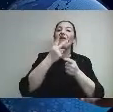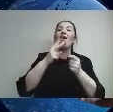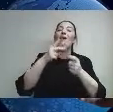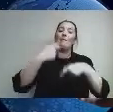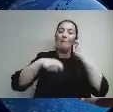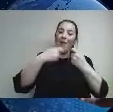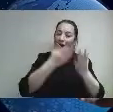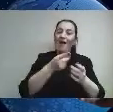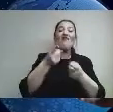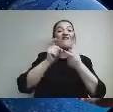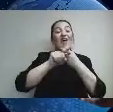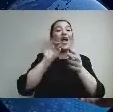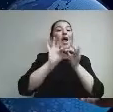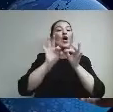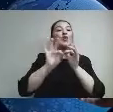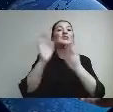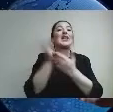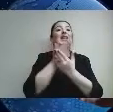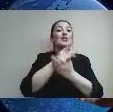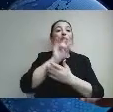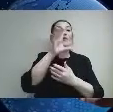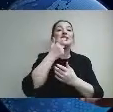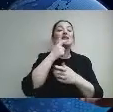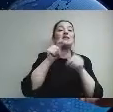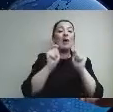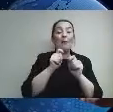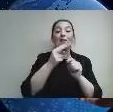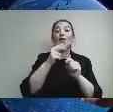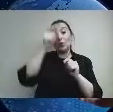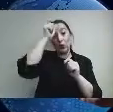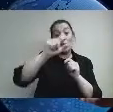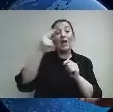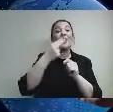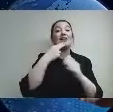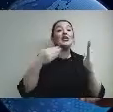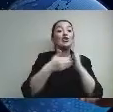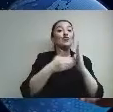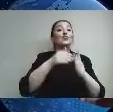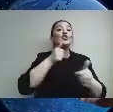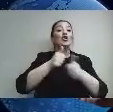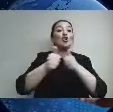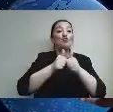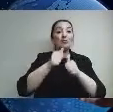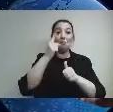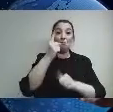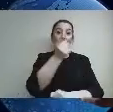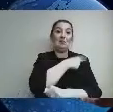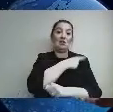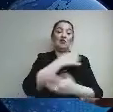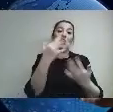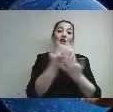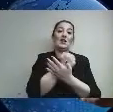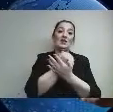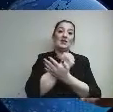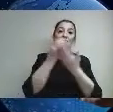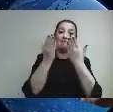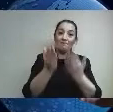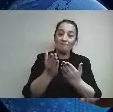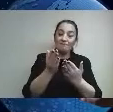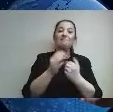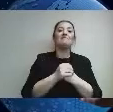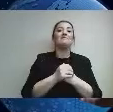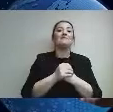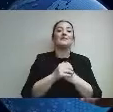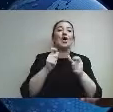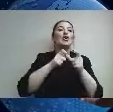number one, actually, the number one social entrepreneur chosen by